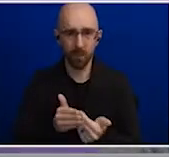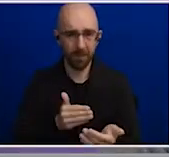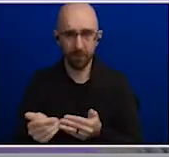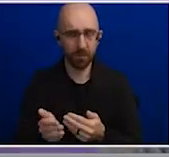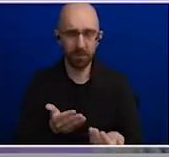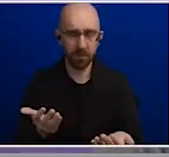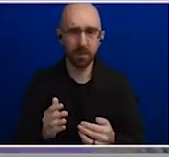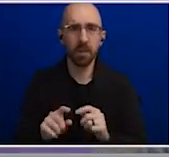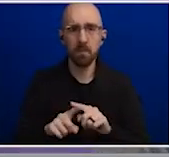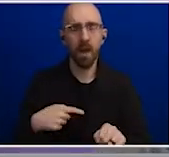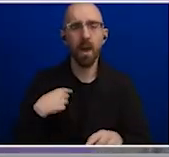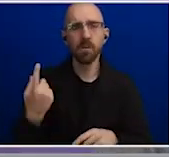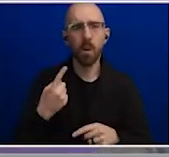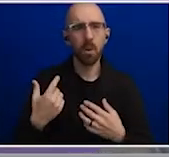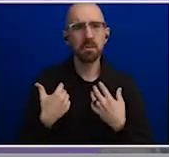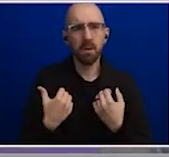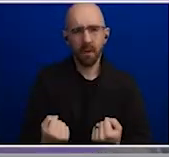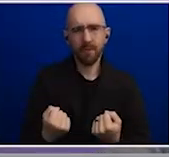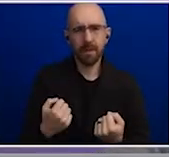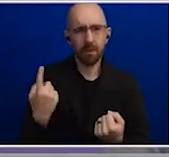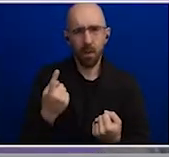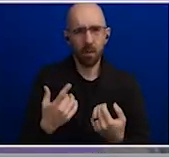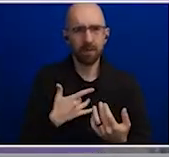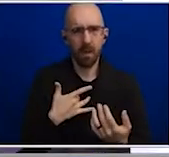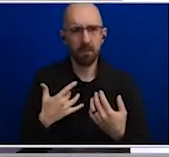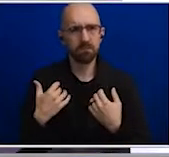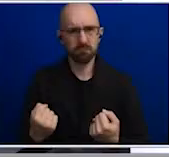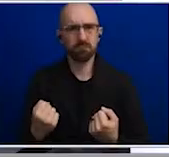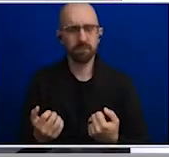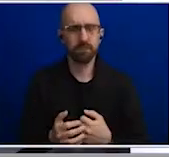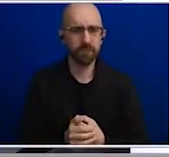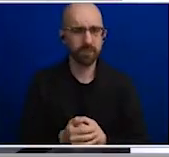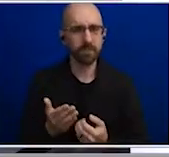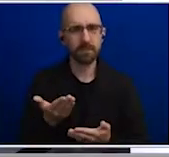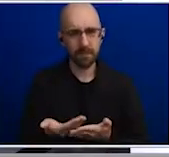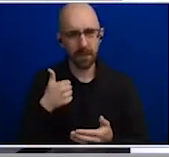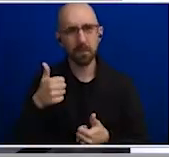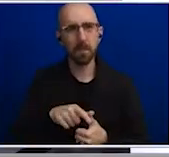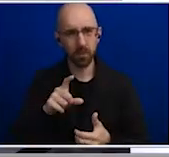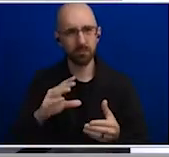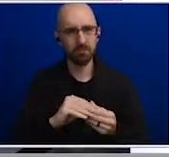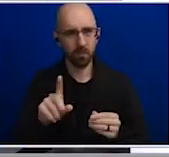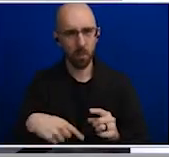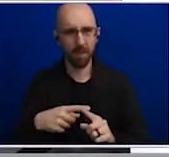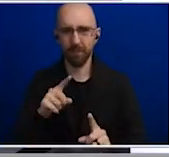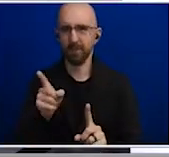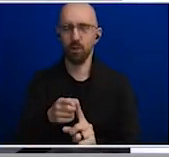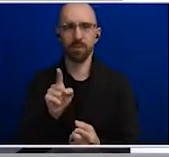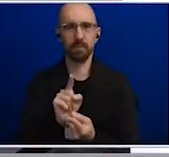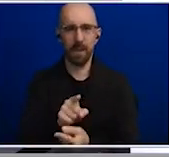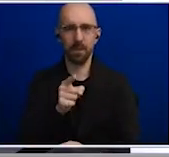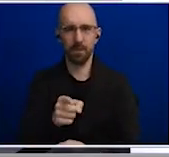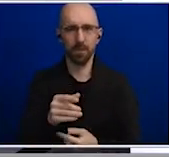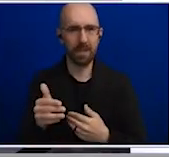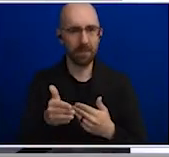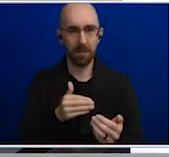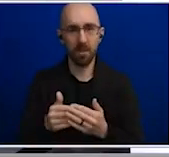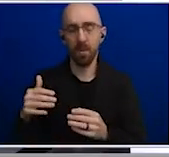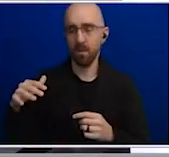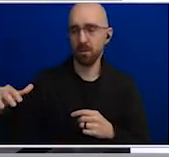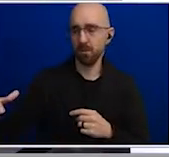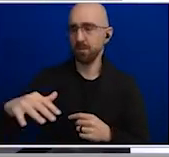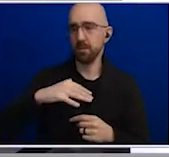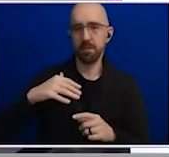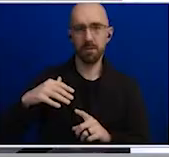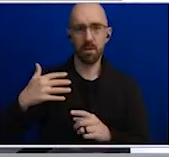always confident. I was always very confident. That's something I remember you saying when we first met you. That you, even though everyone around you was nervous,